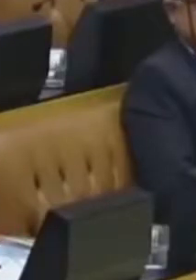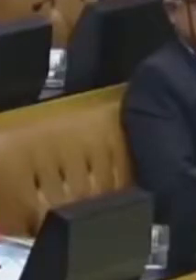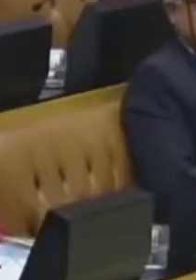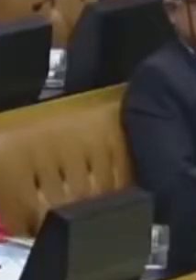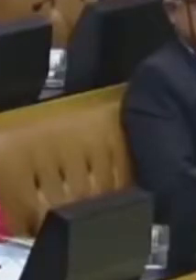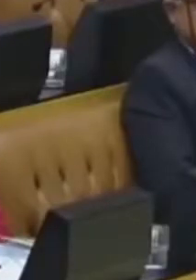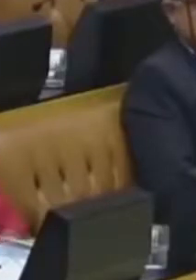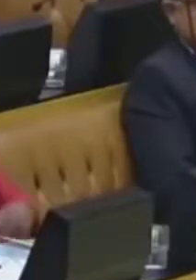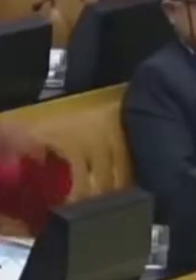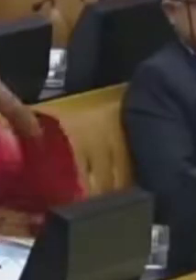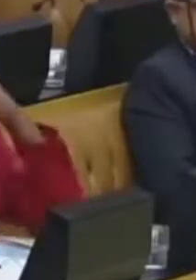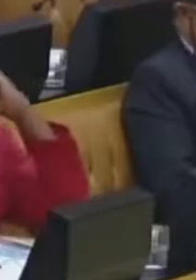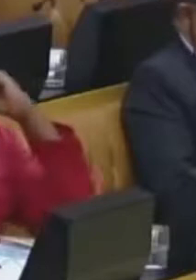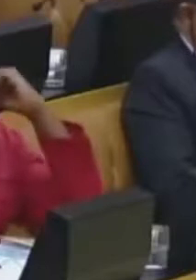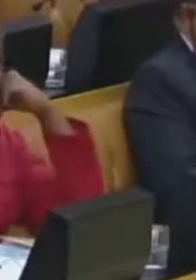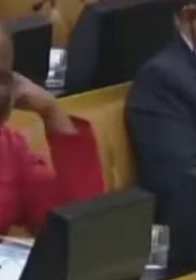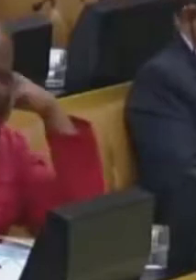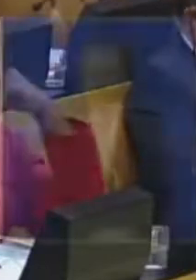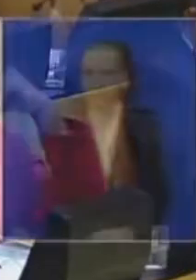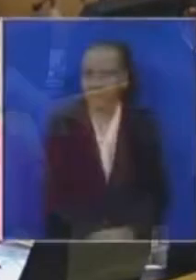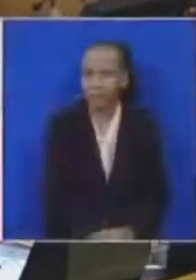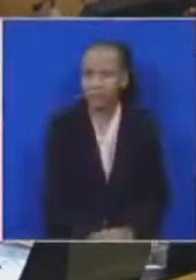rise in terms of Rule 31,